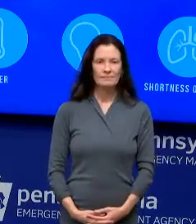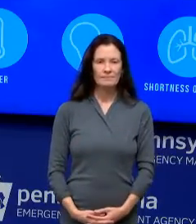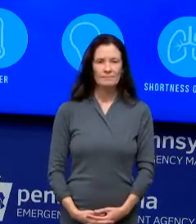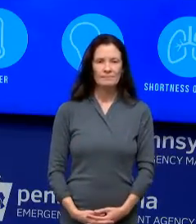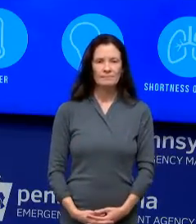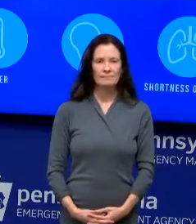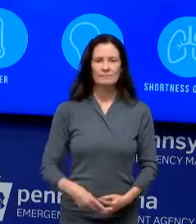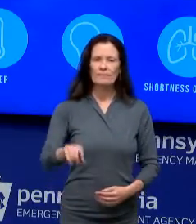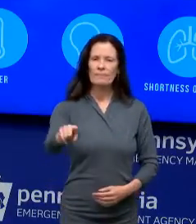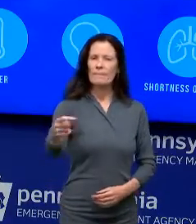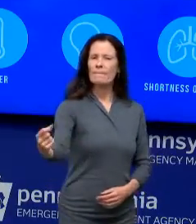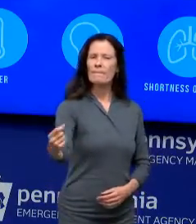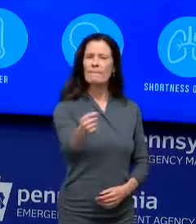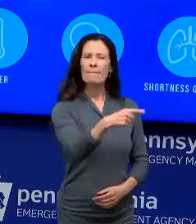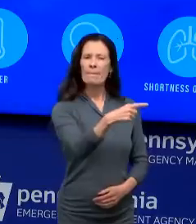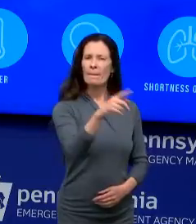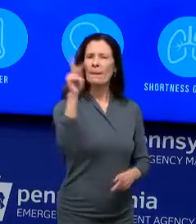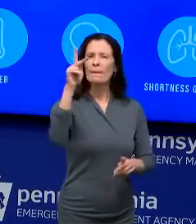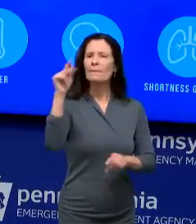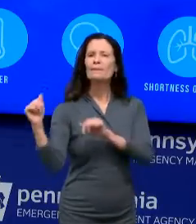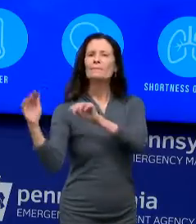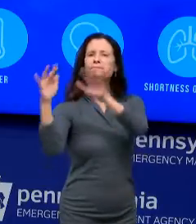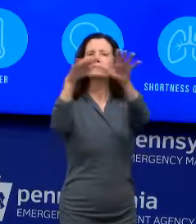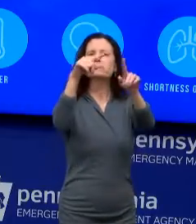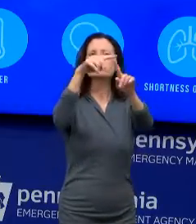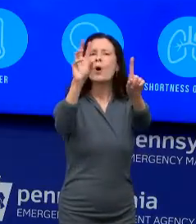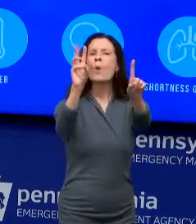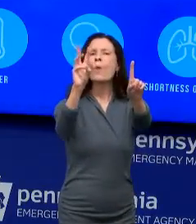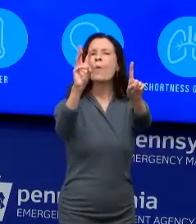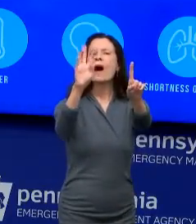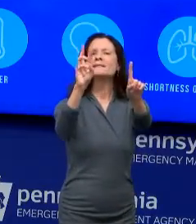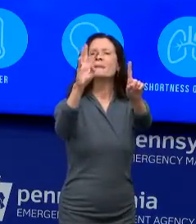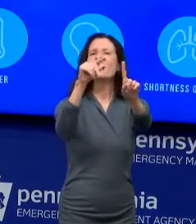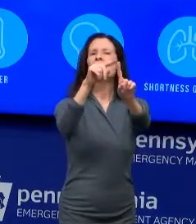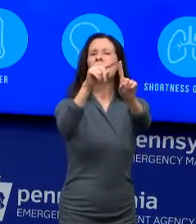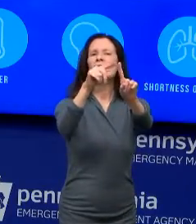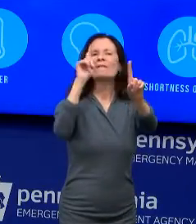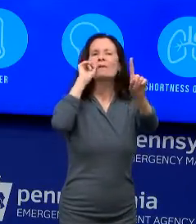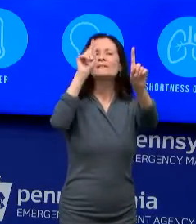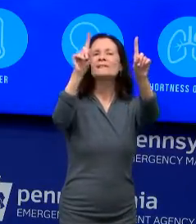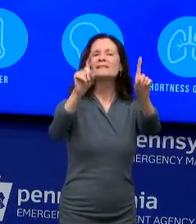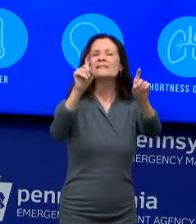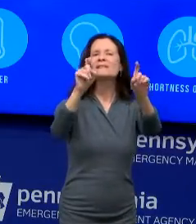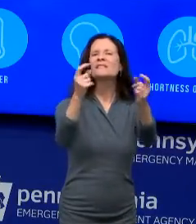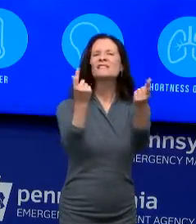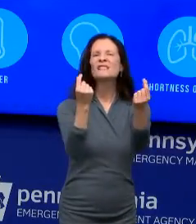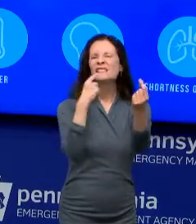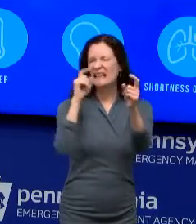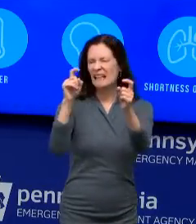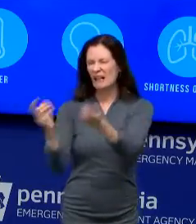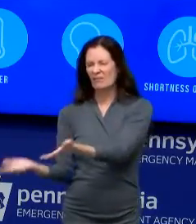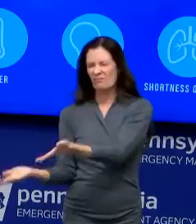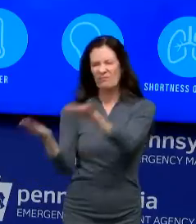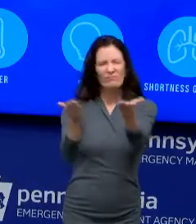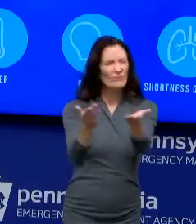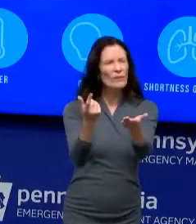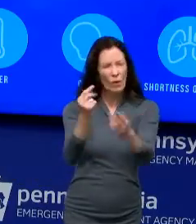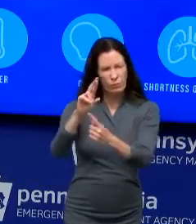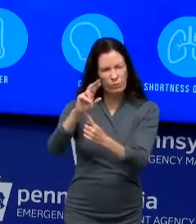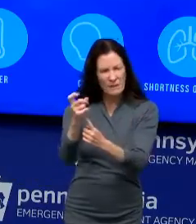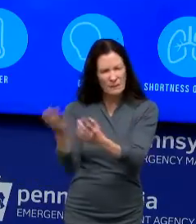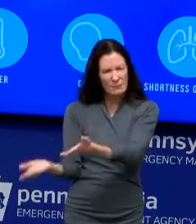No, they need to come in a car, and they actually don't need a prescription. They need to register with us at